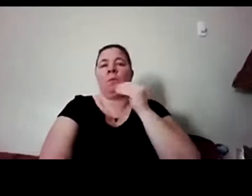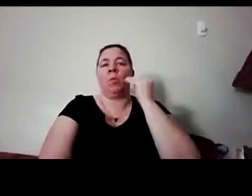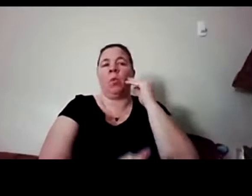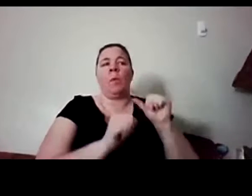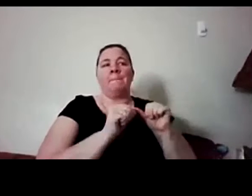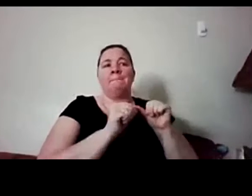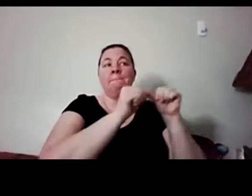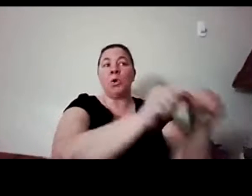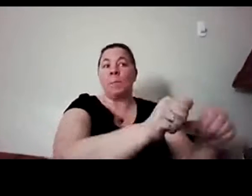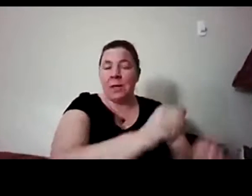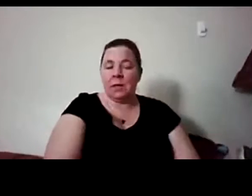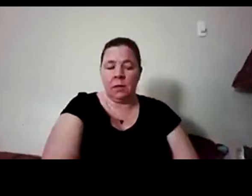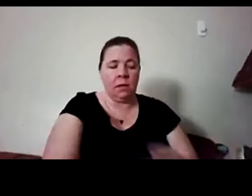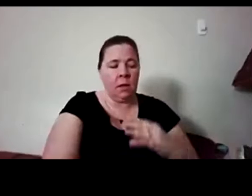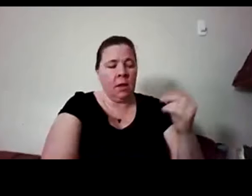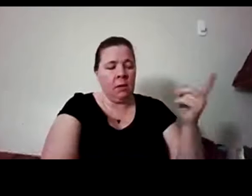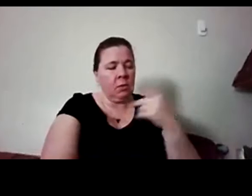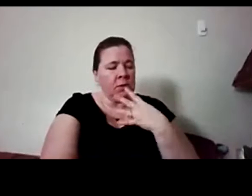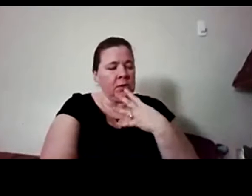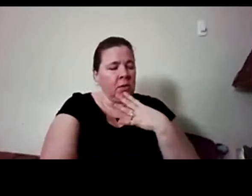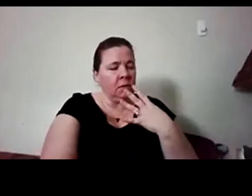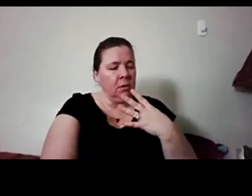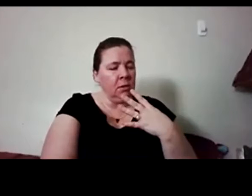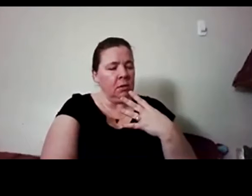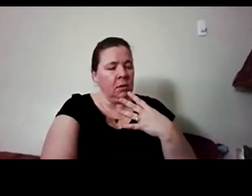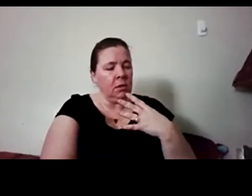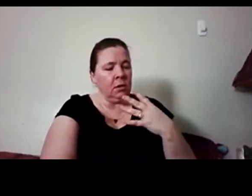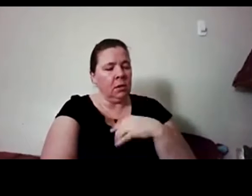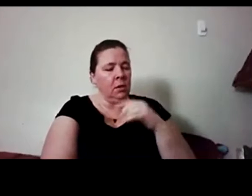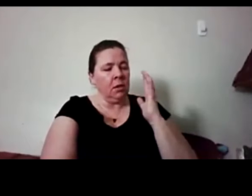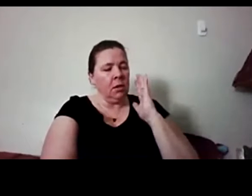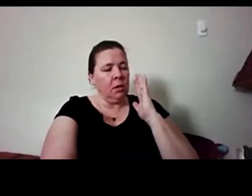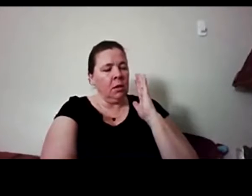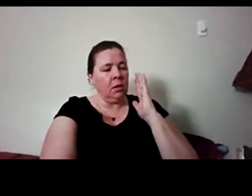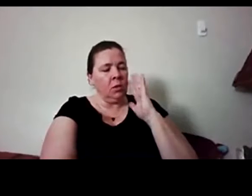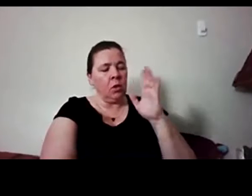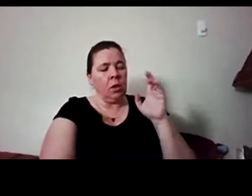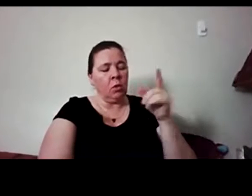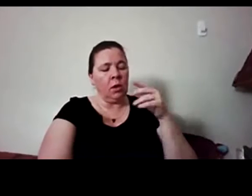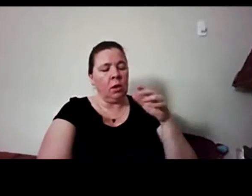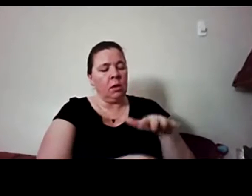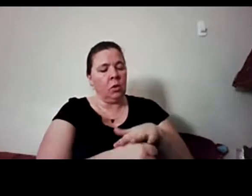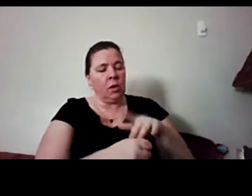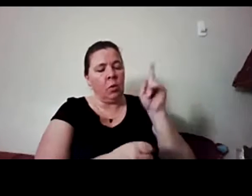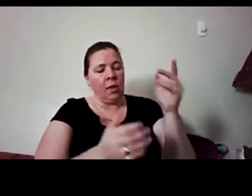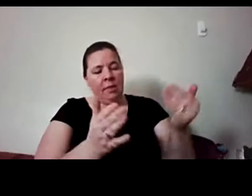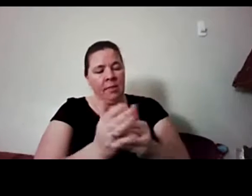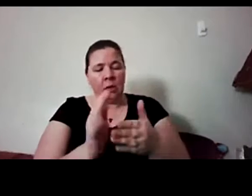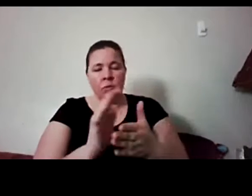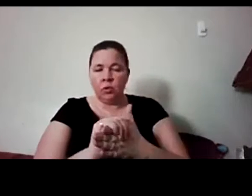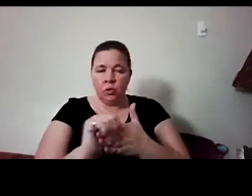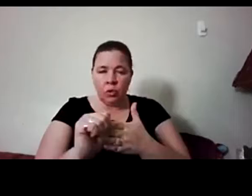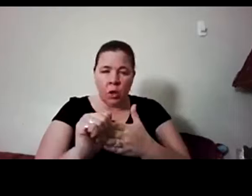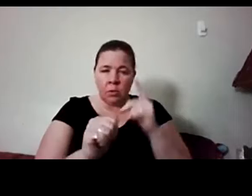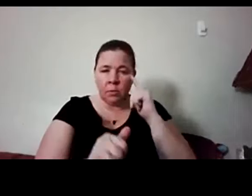went further and said, we're going to allocate $1,000 per employee to make them